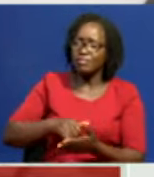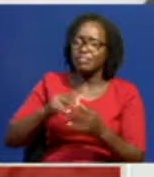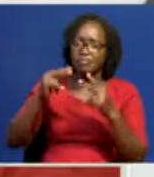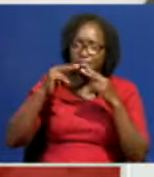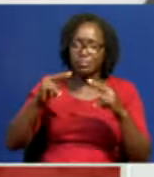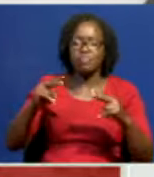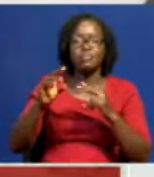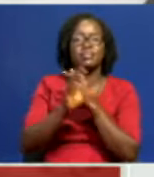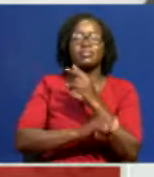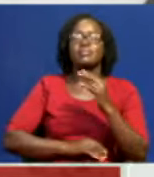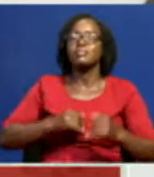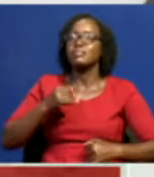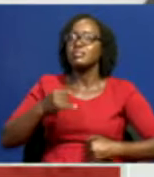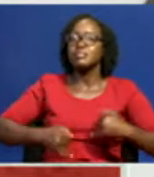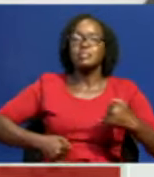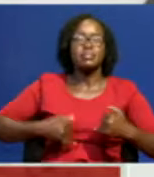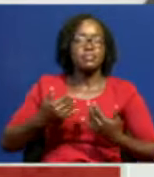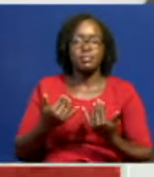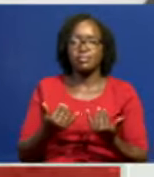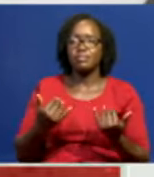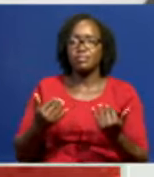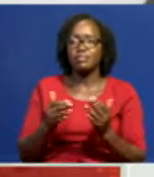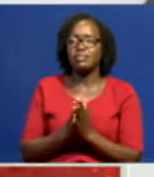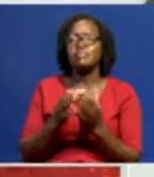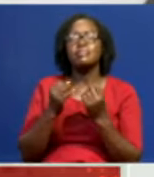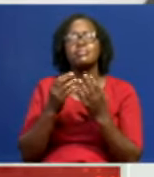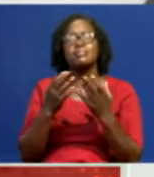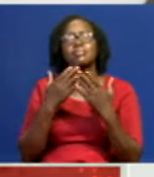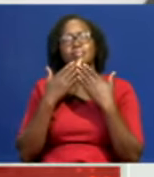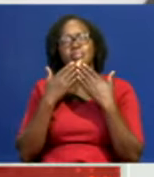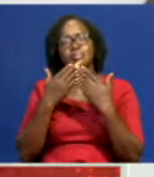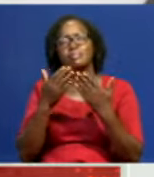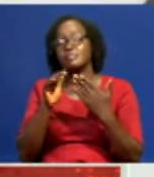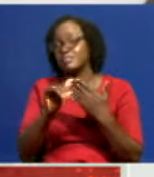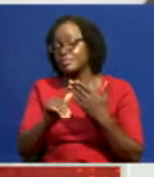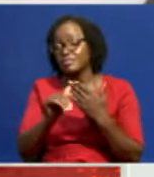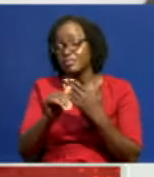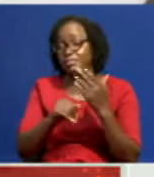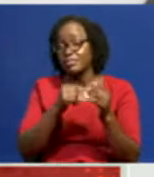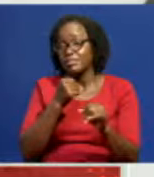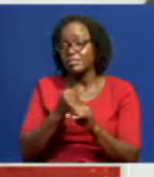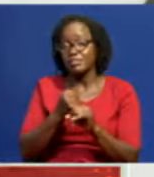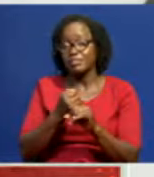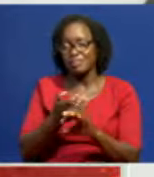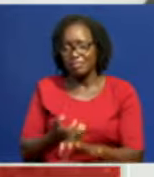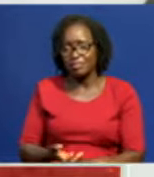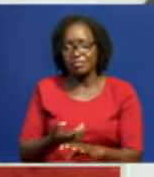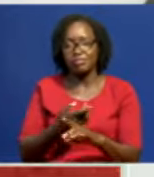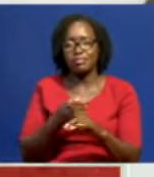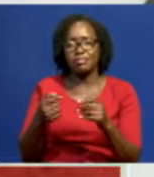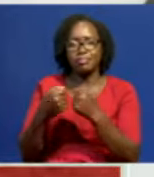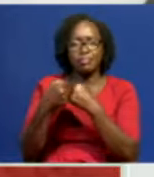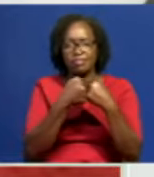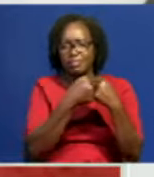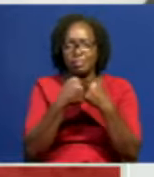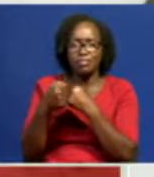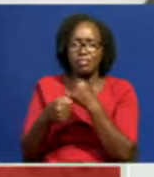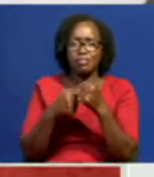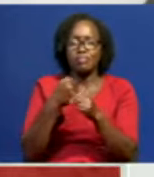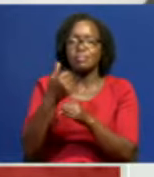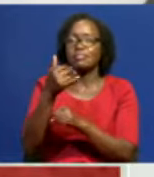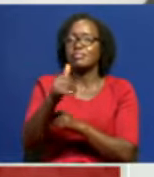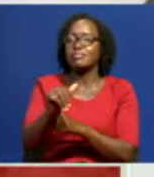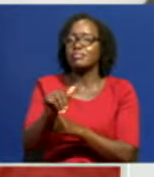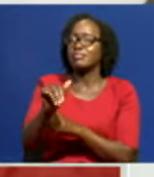country is currently enjoying. While many acknowledge the year 2023 was a man, one of the most challenging years yet, they